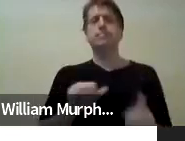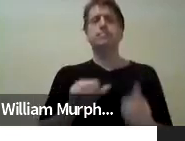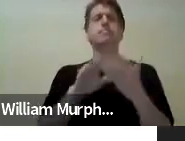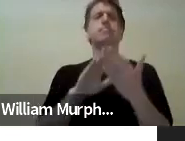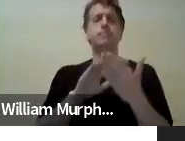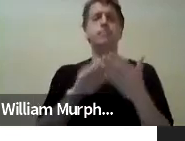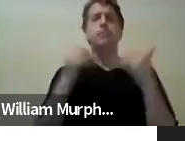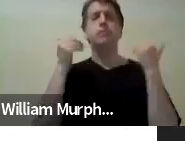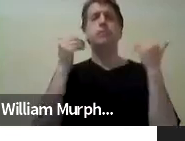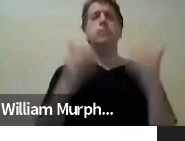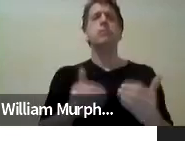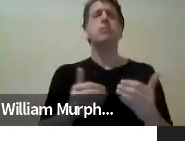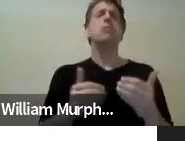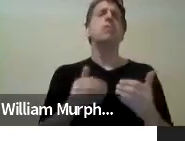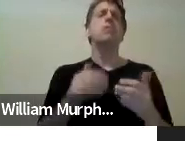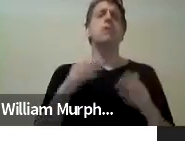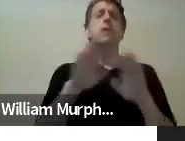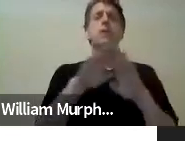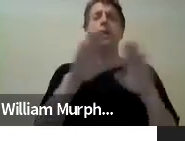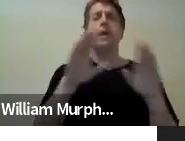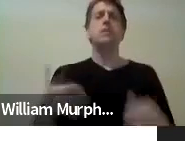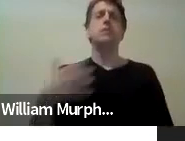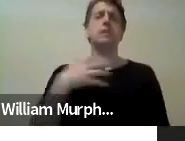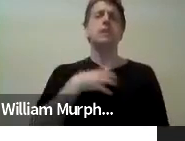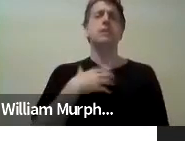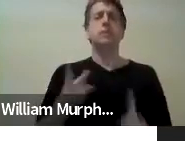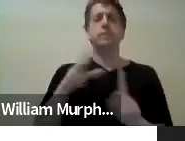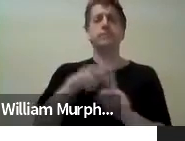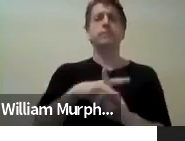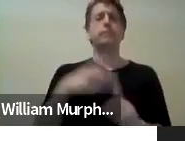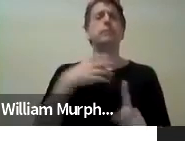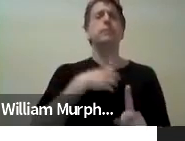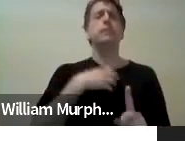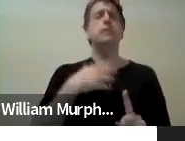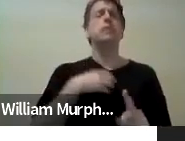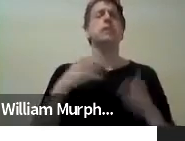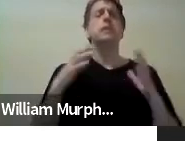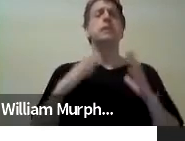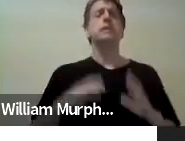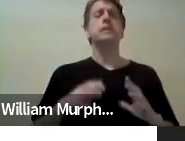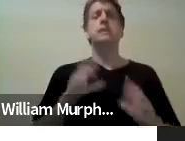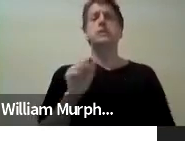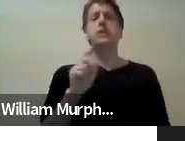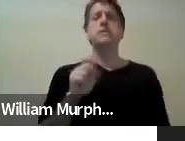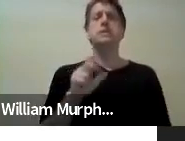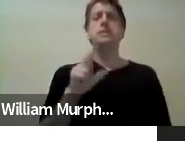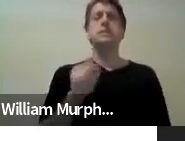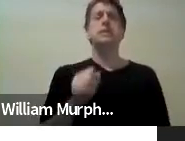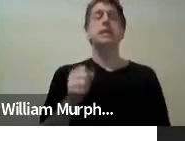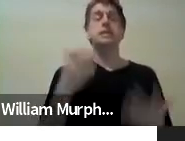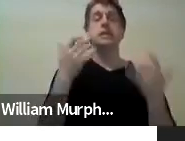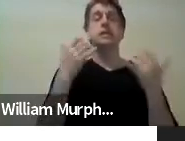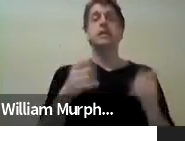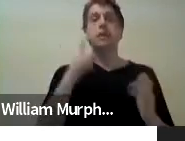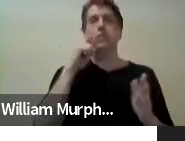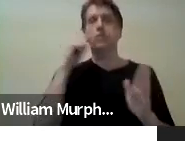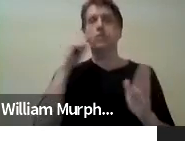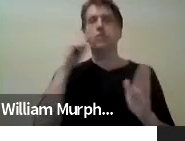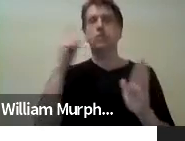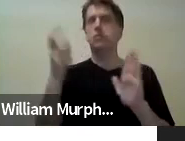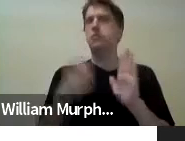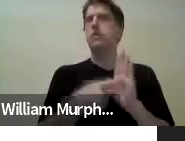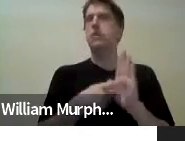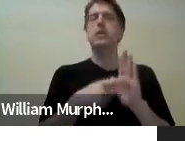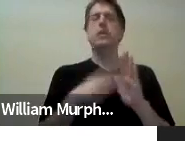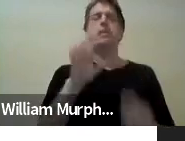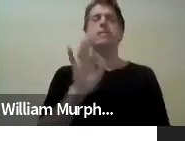move forward on a housing complaint. And so citizenship status, please recognize that the Fair